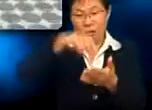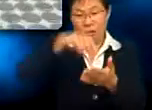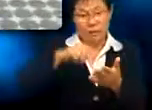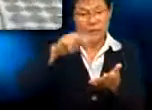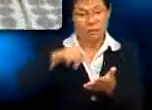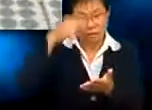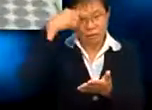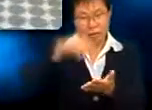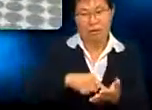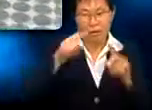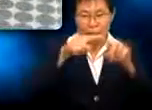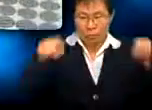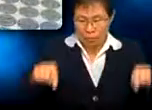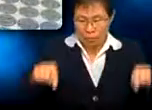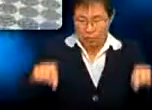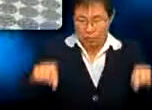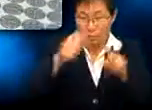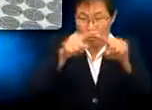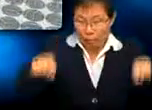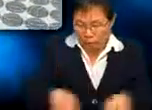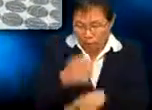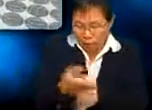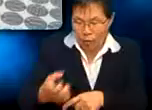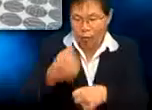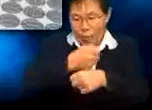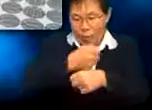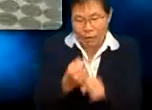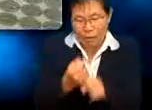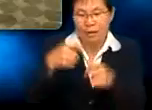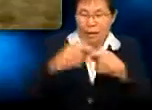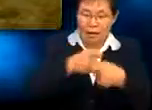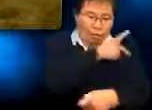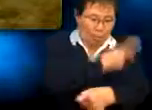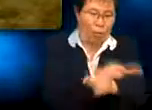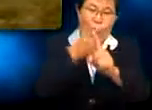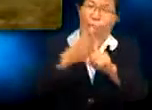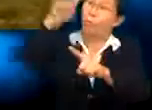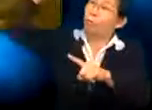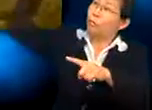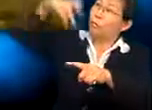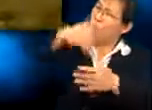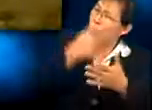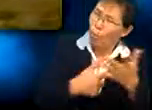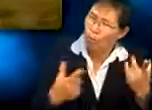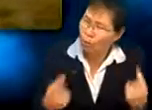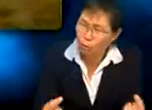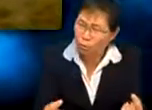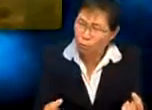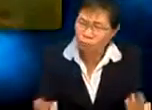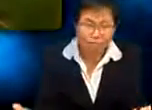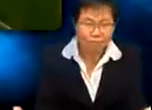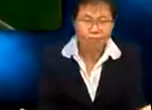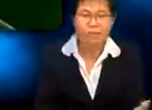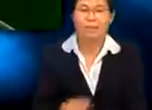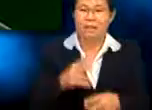a piece of equipment for producing electric power from sunlight. So what does it do?